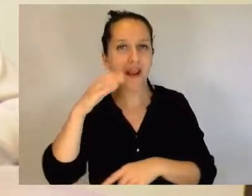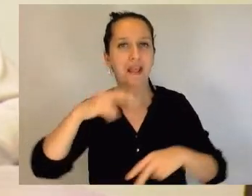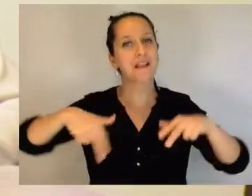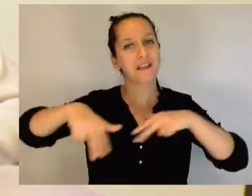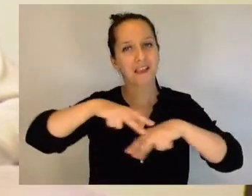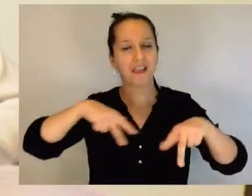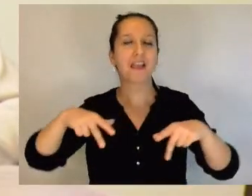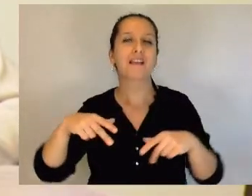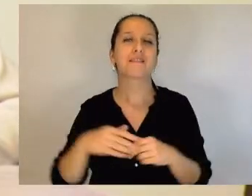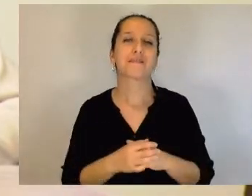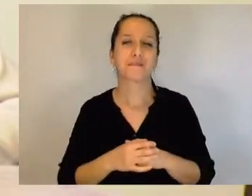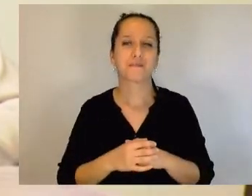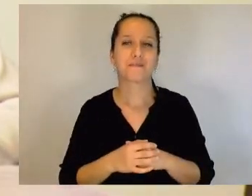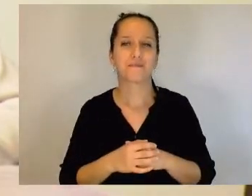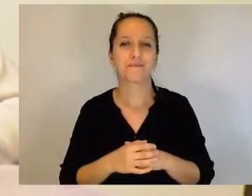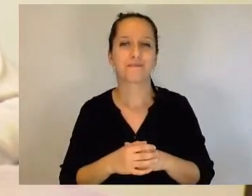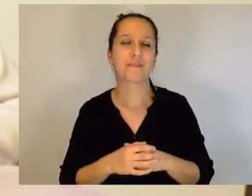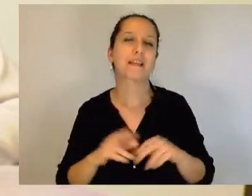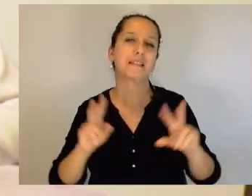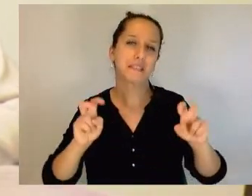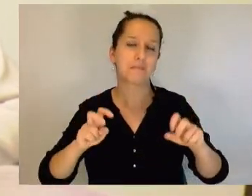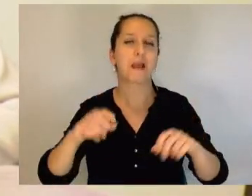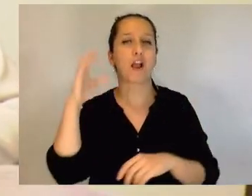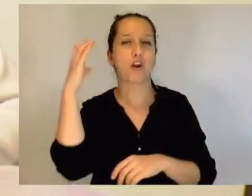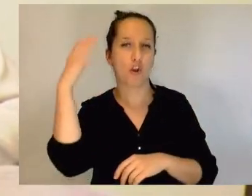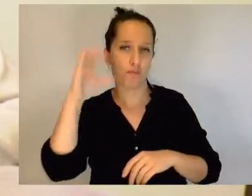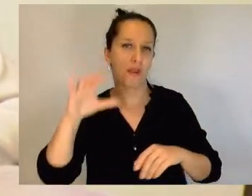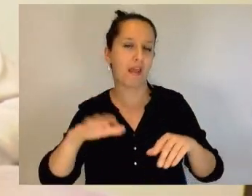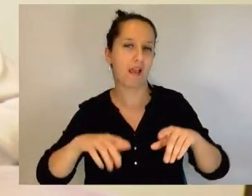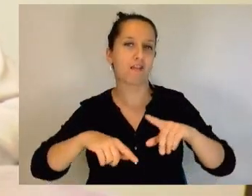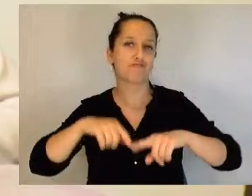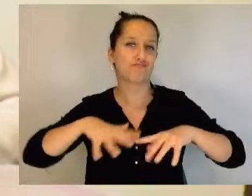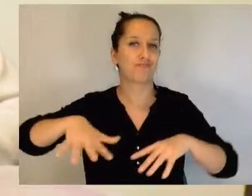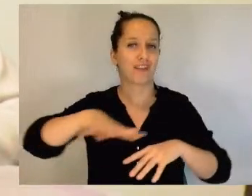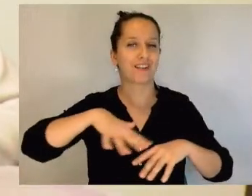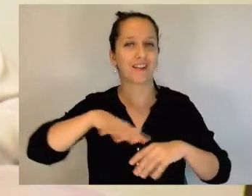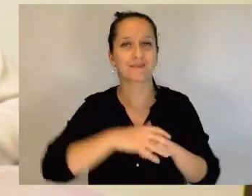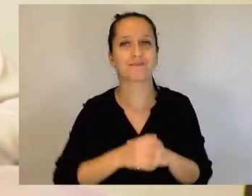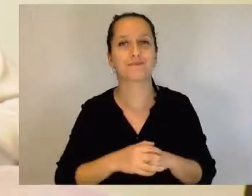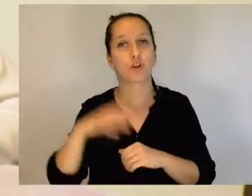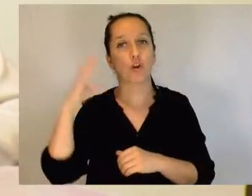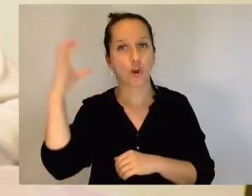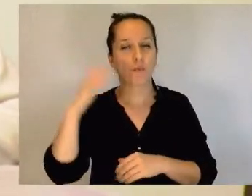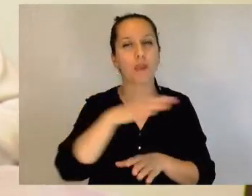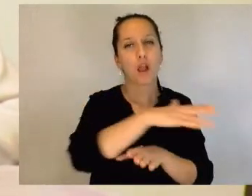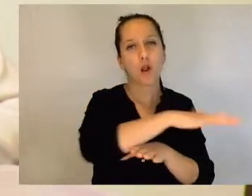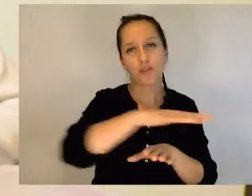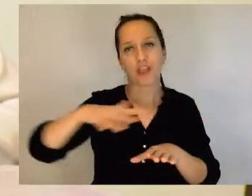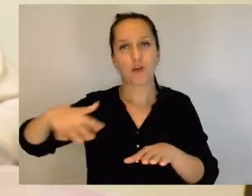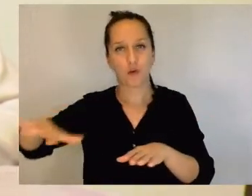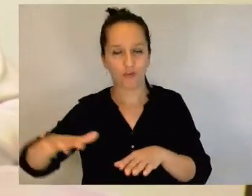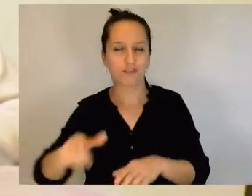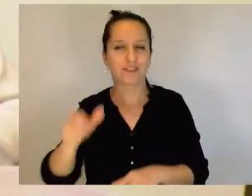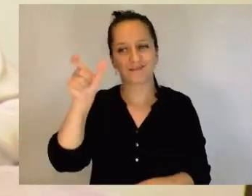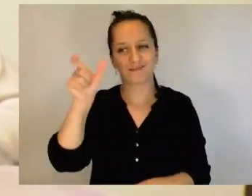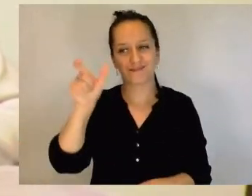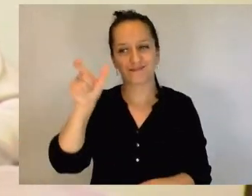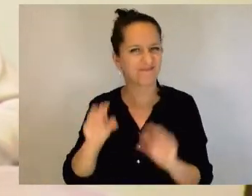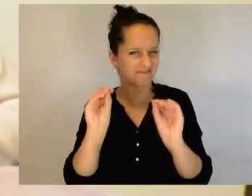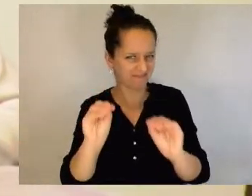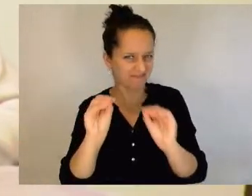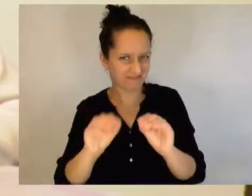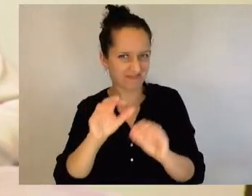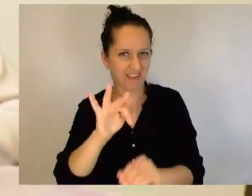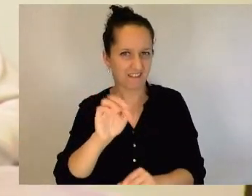diversity. We have the Tierra Colombiana, a ballet, Colombia from coast to coast. This